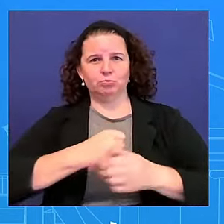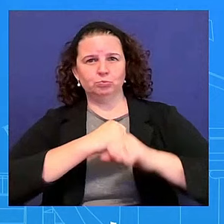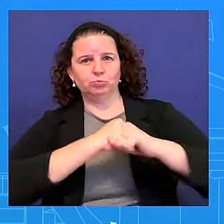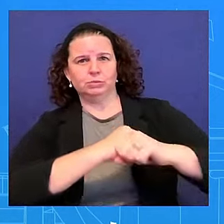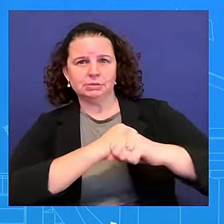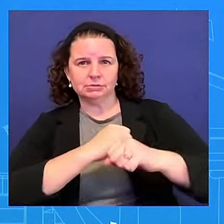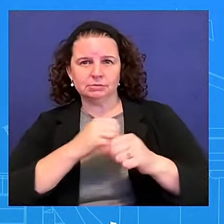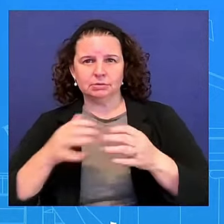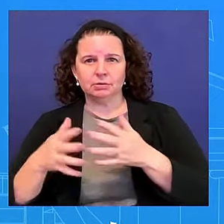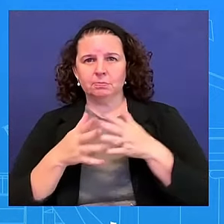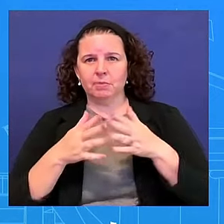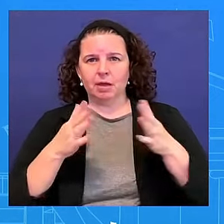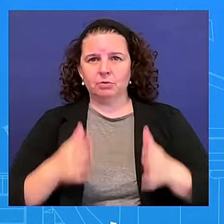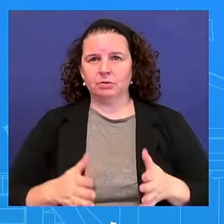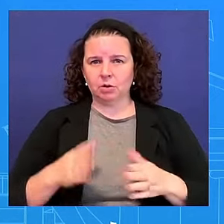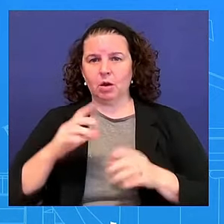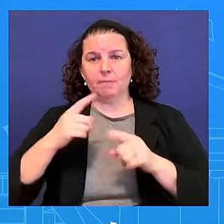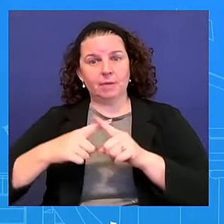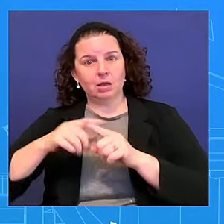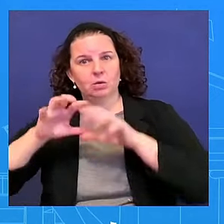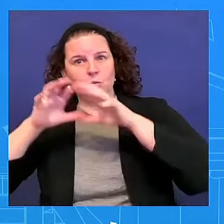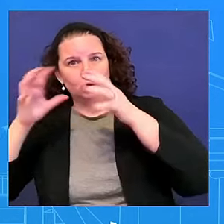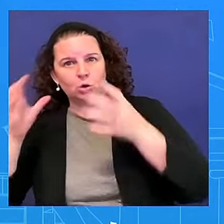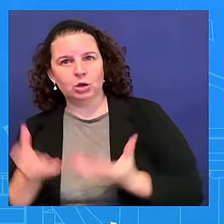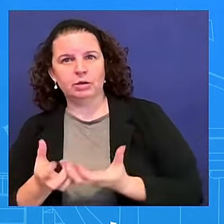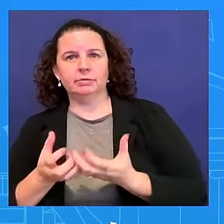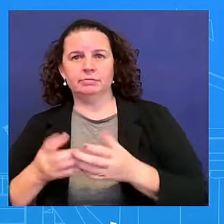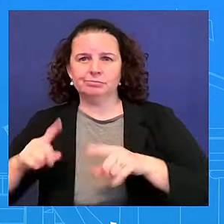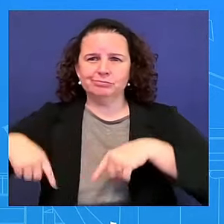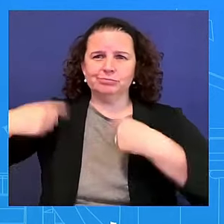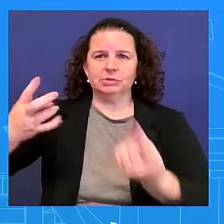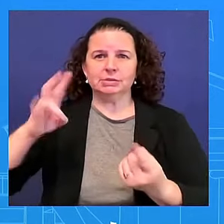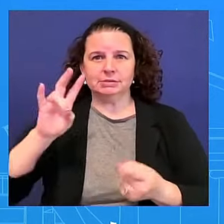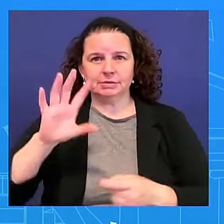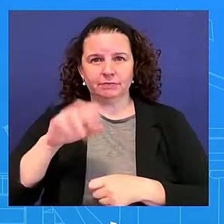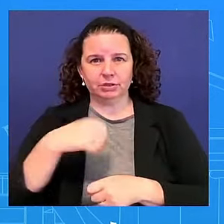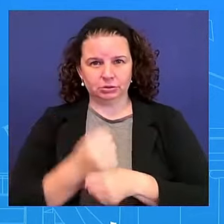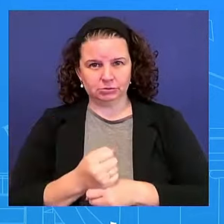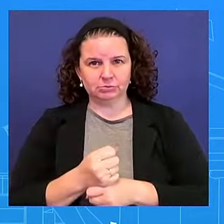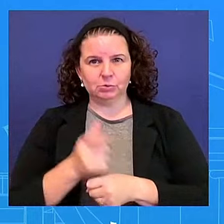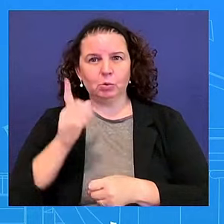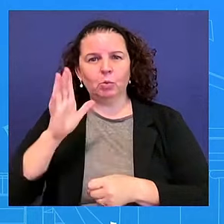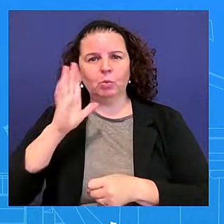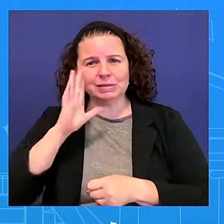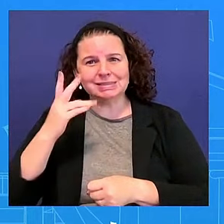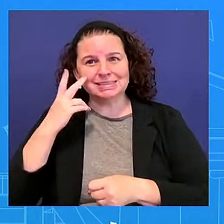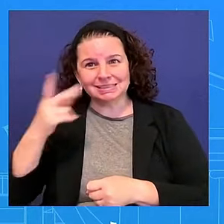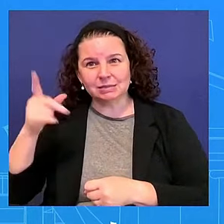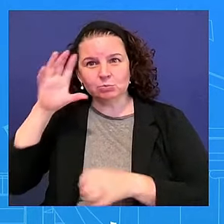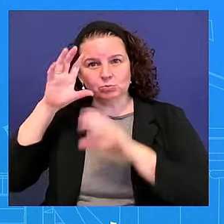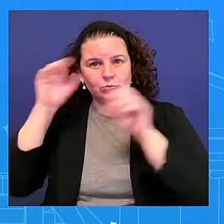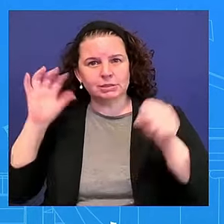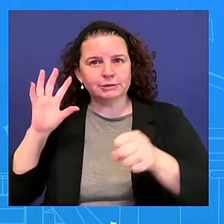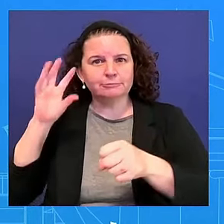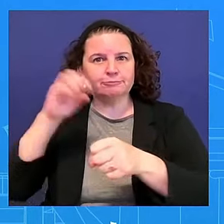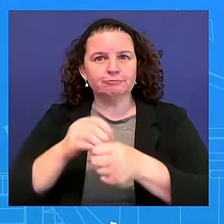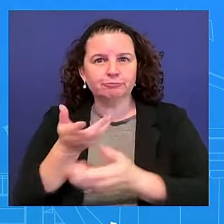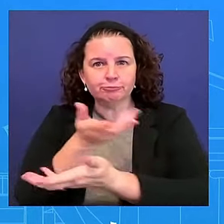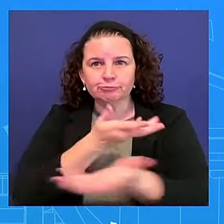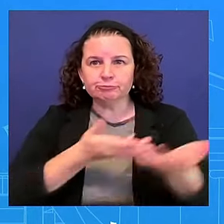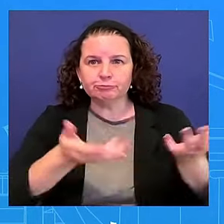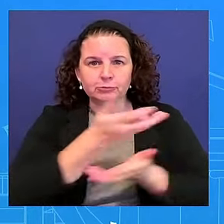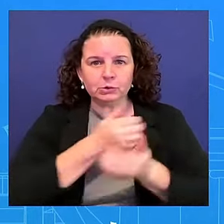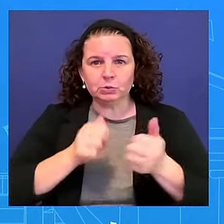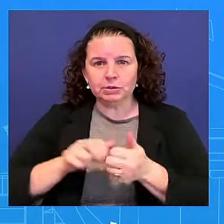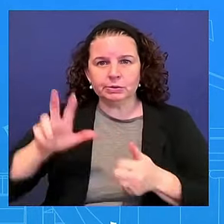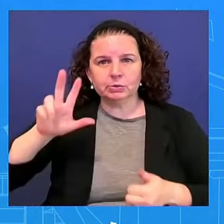You're going to see the president engaging with 32 leaders of this alliance. I think that's really important.